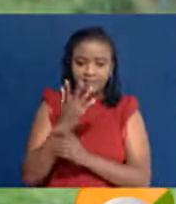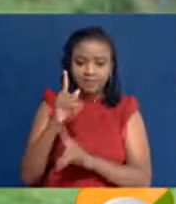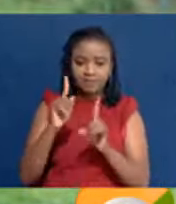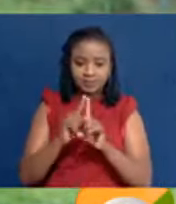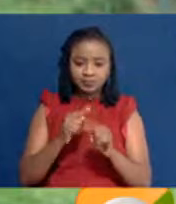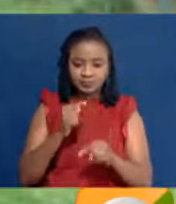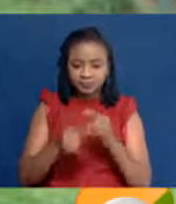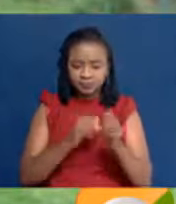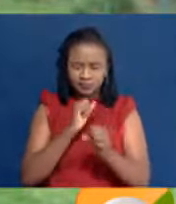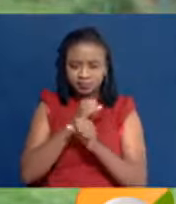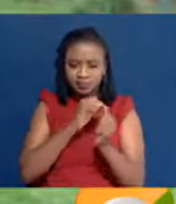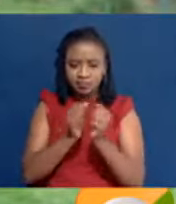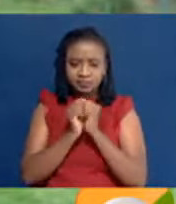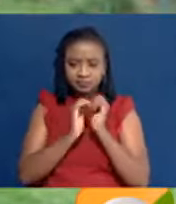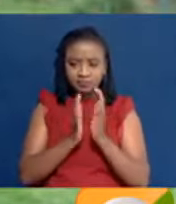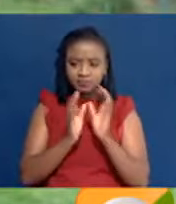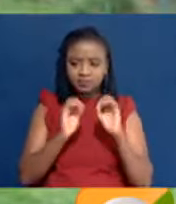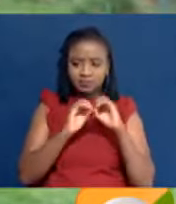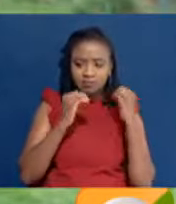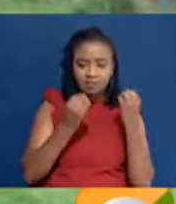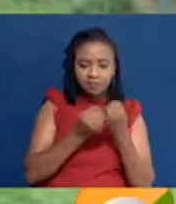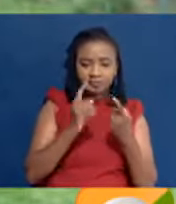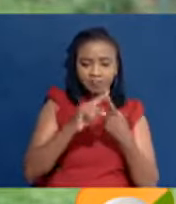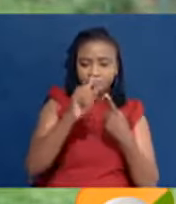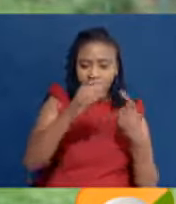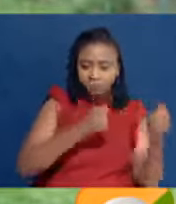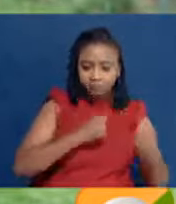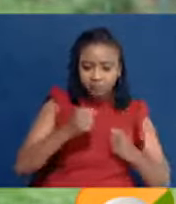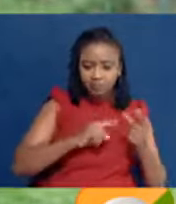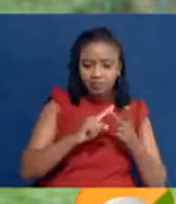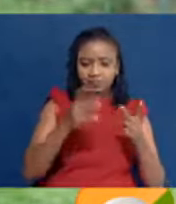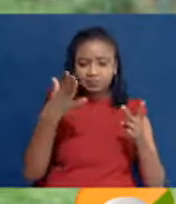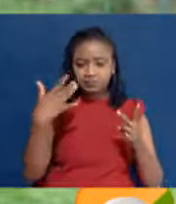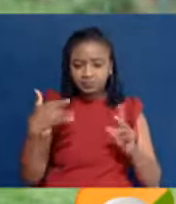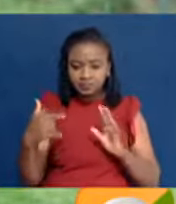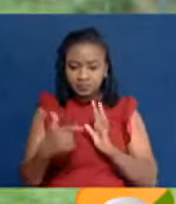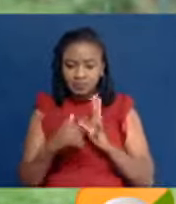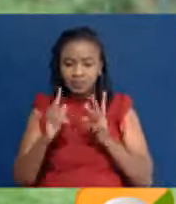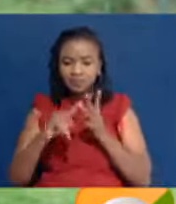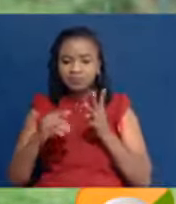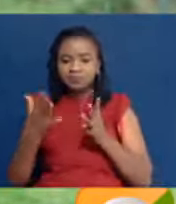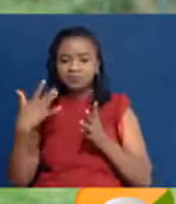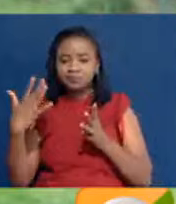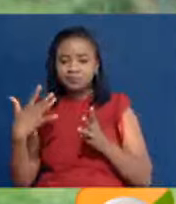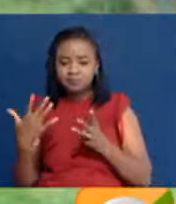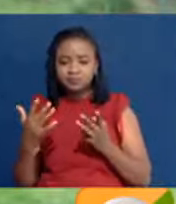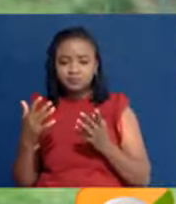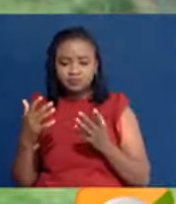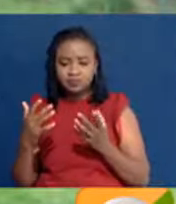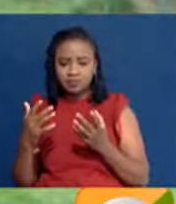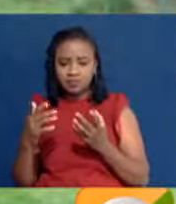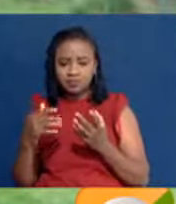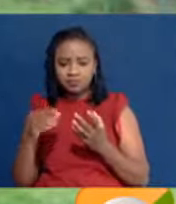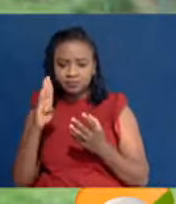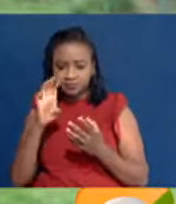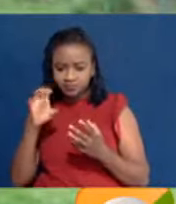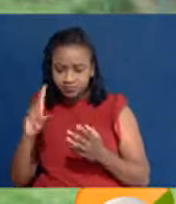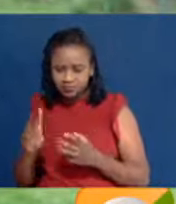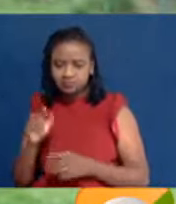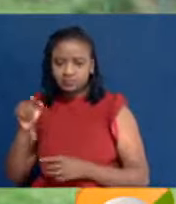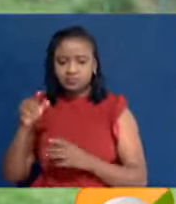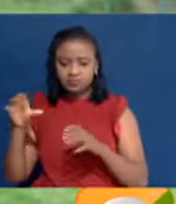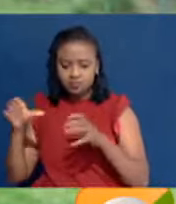through organizations like Arcos in Rwanda, Greenport here, the Greenbelt movement. All of those incentivizing more and